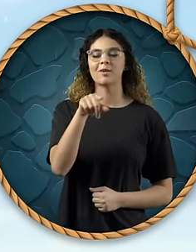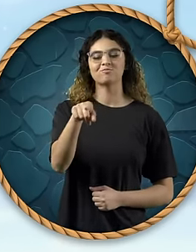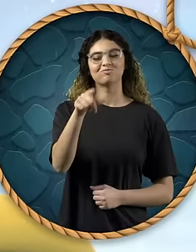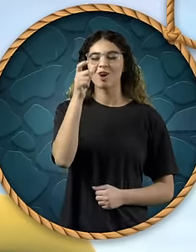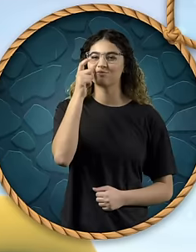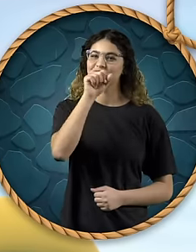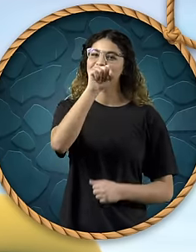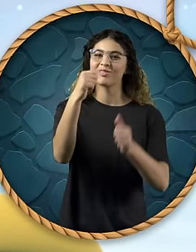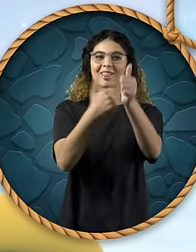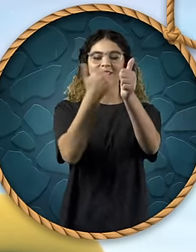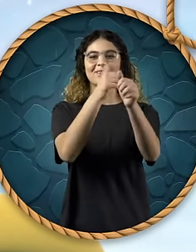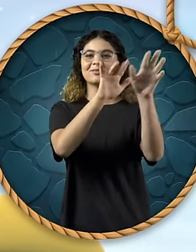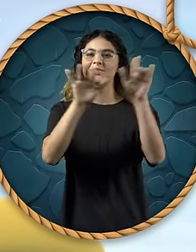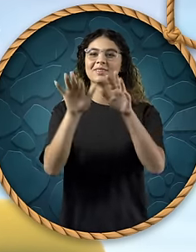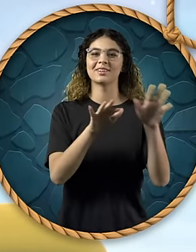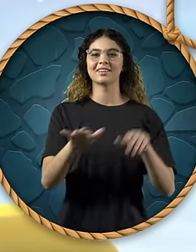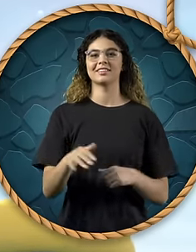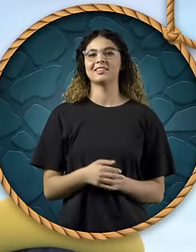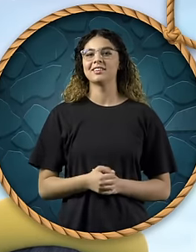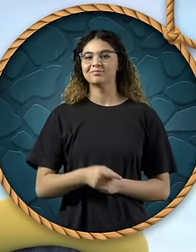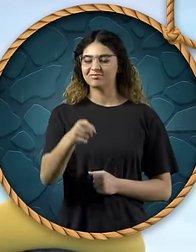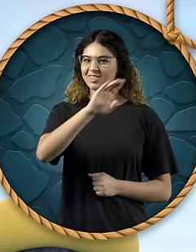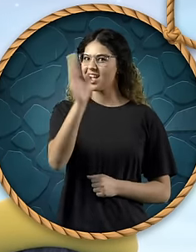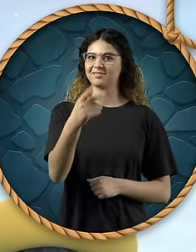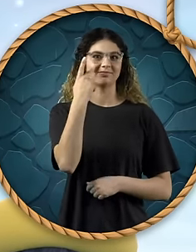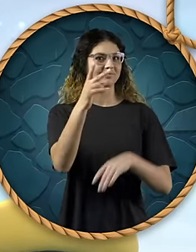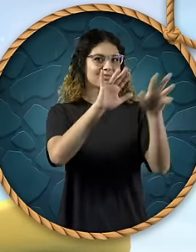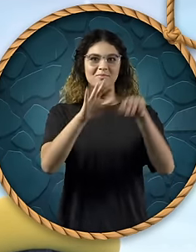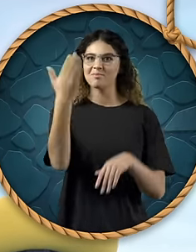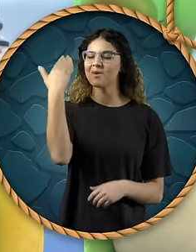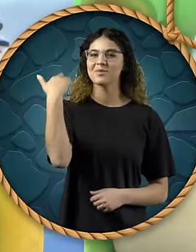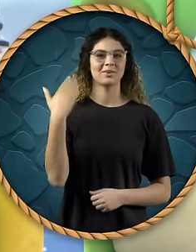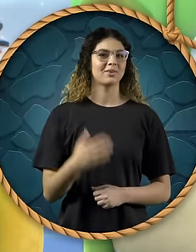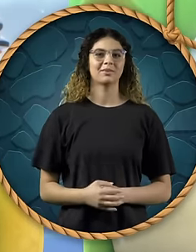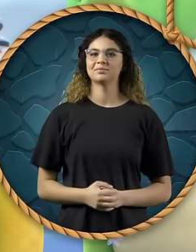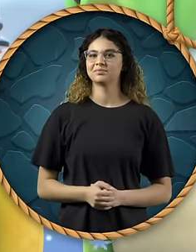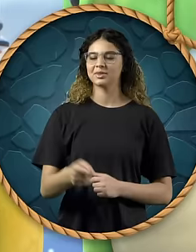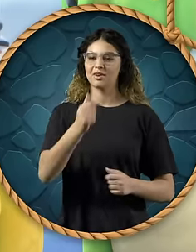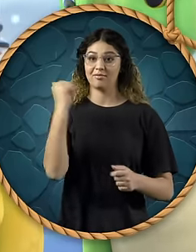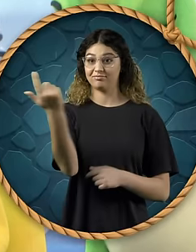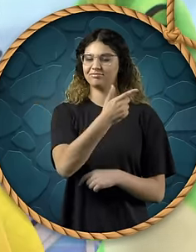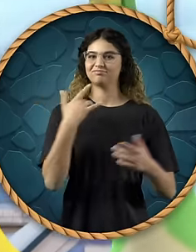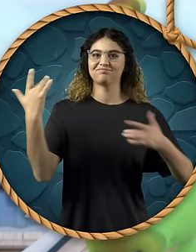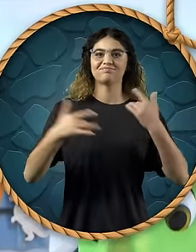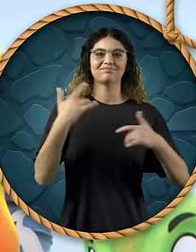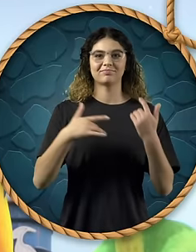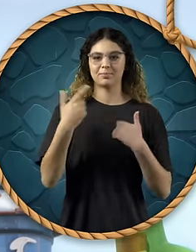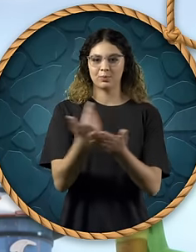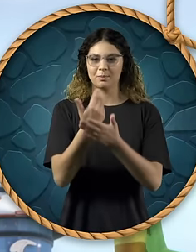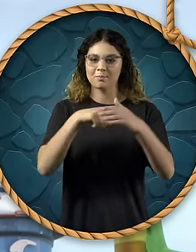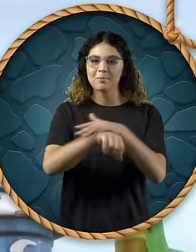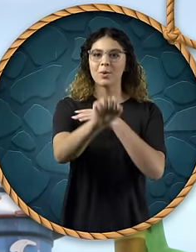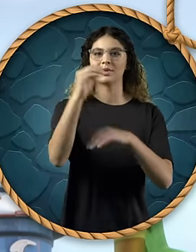Luna sure loves chasing snowflakes! She's never seen a snowflake before! Everything's exciting to a newborn baby